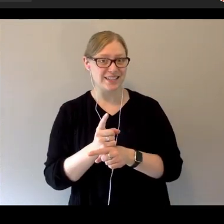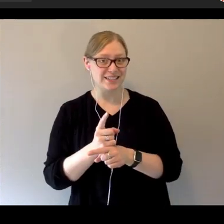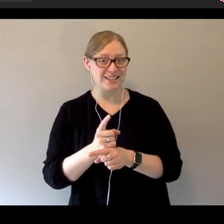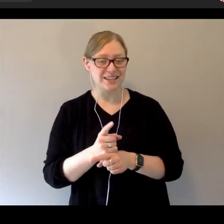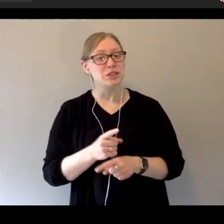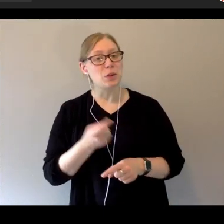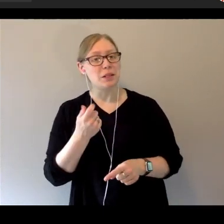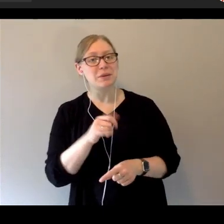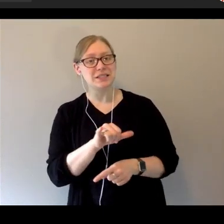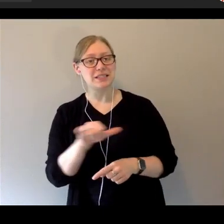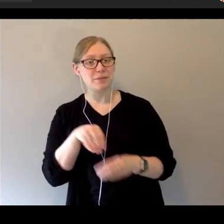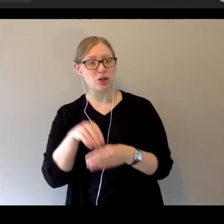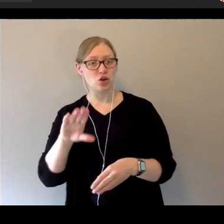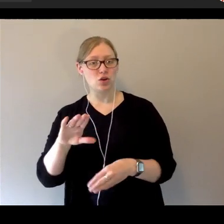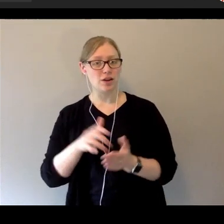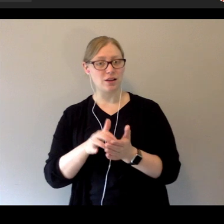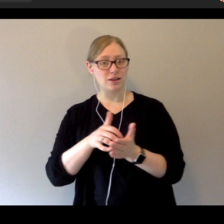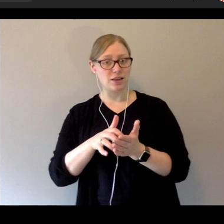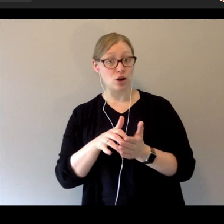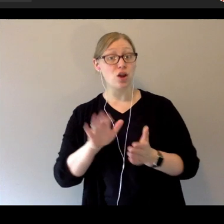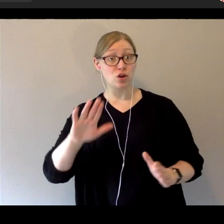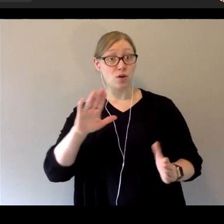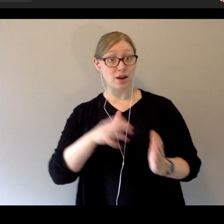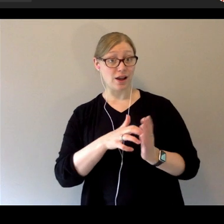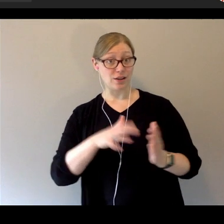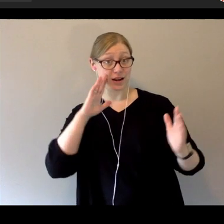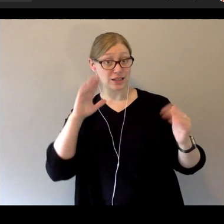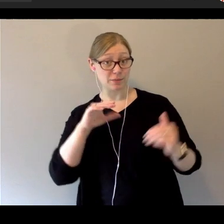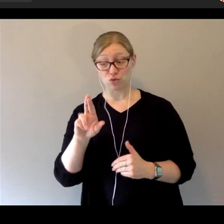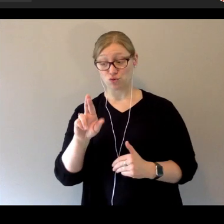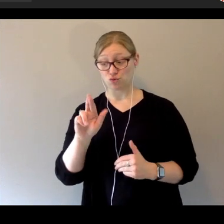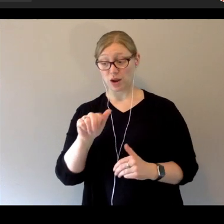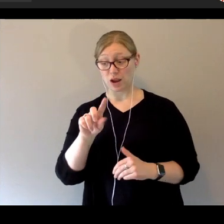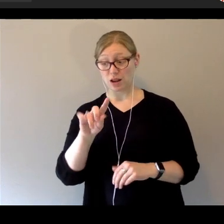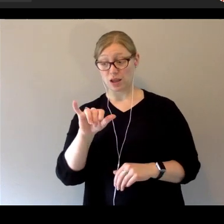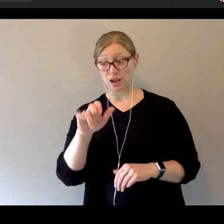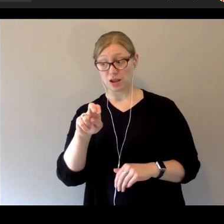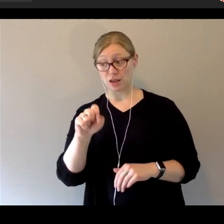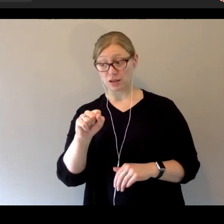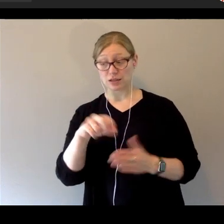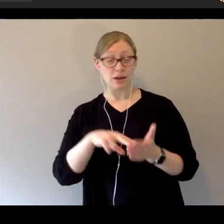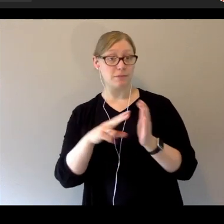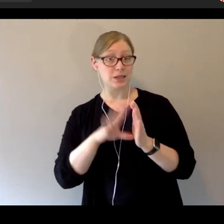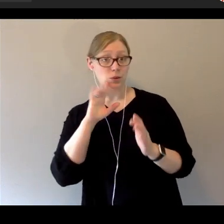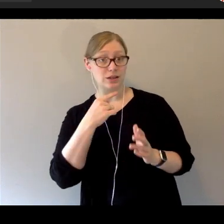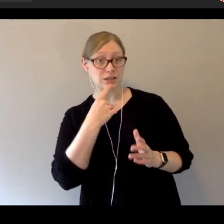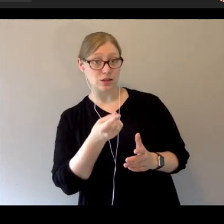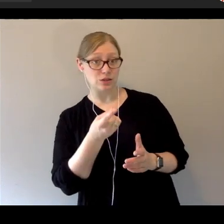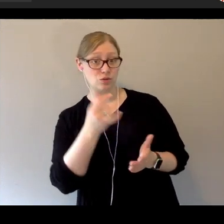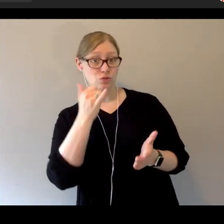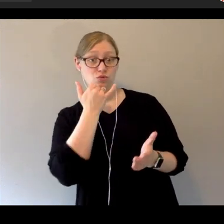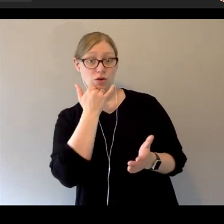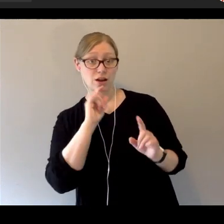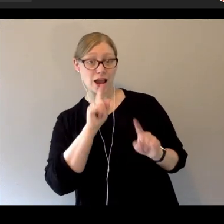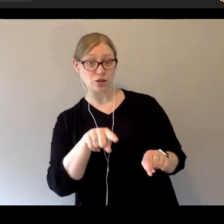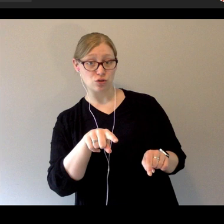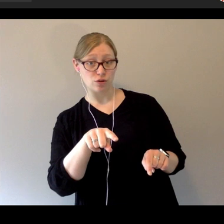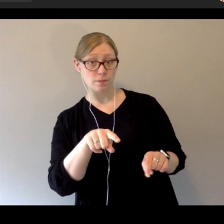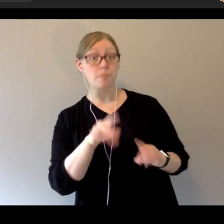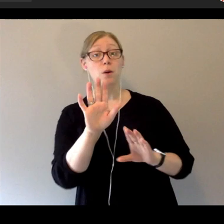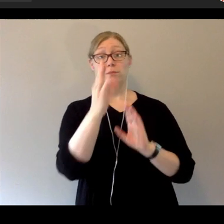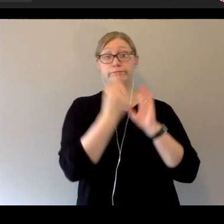expecting radians, it's going to give you the wrong answer. And so, just as an aside, by the way, one circle, which